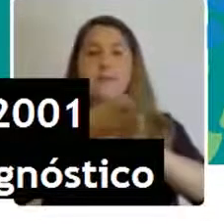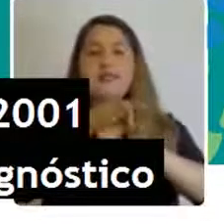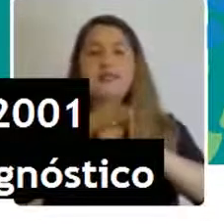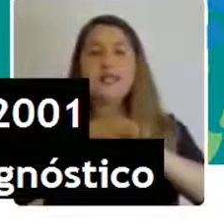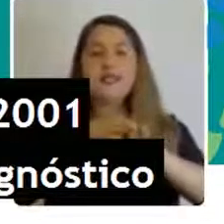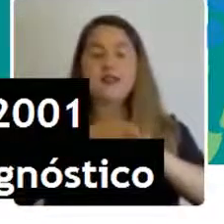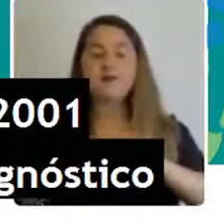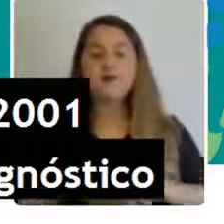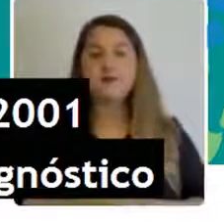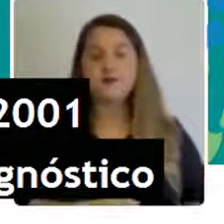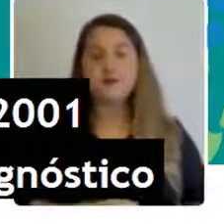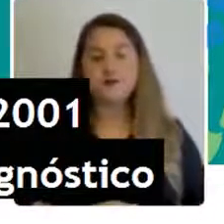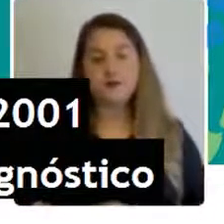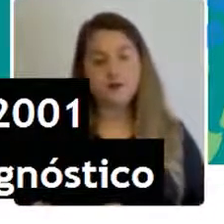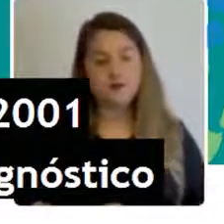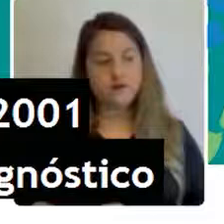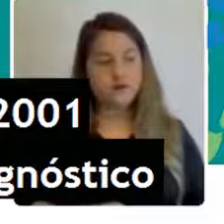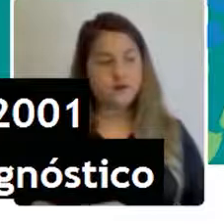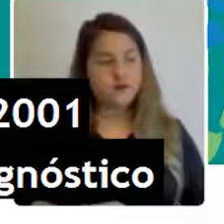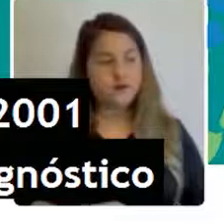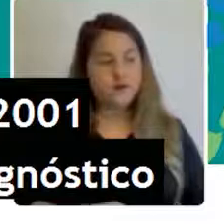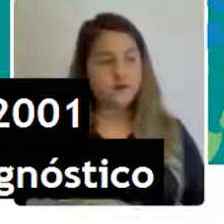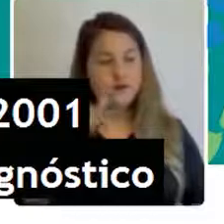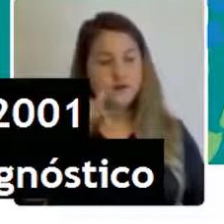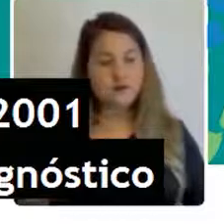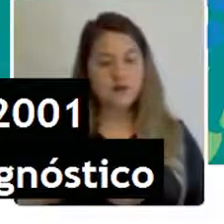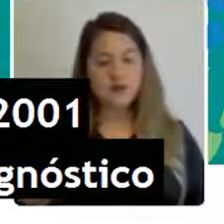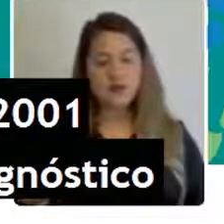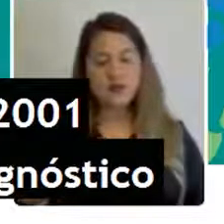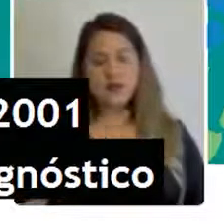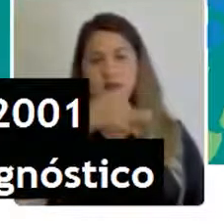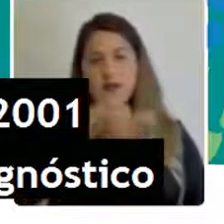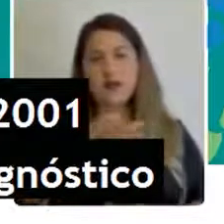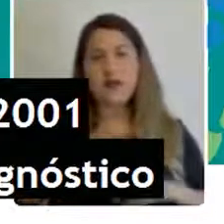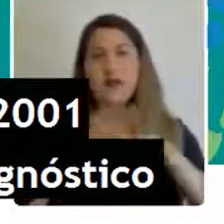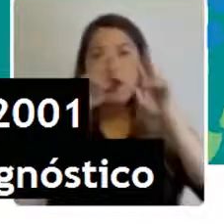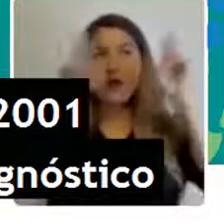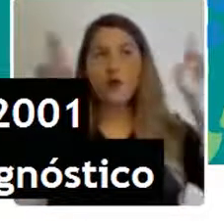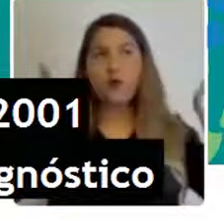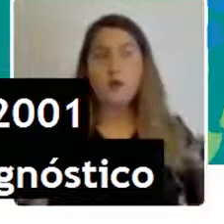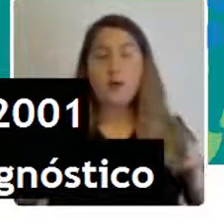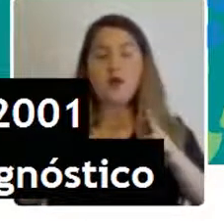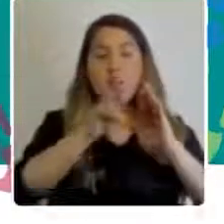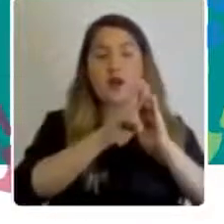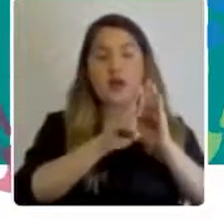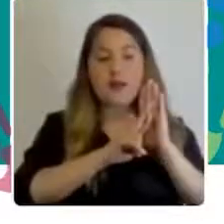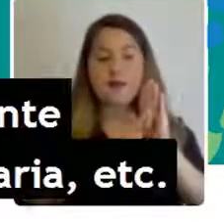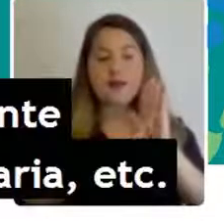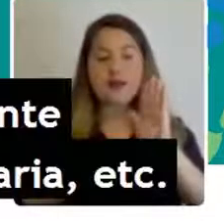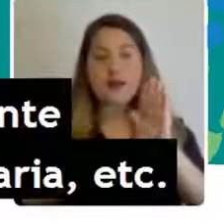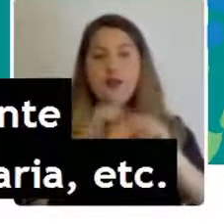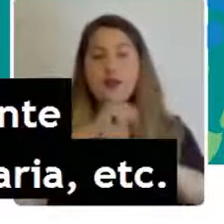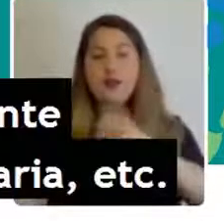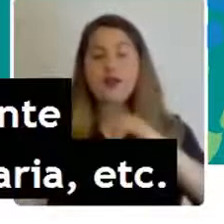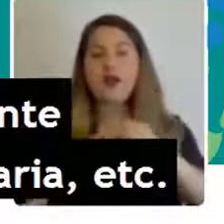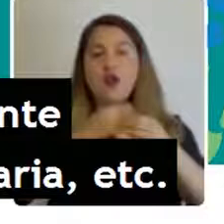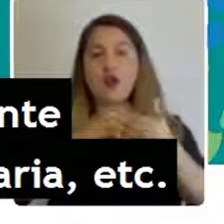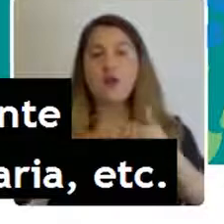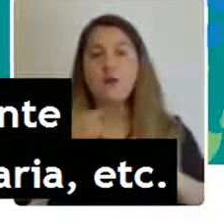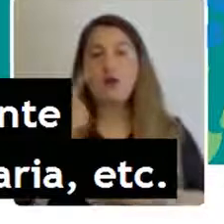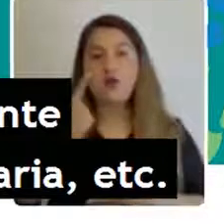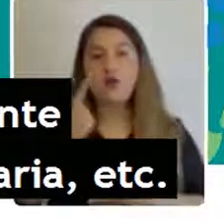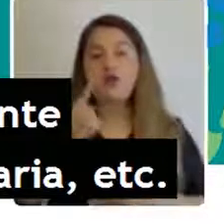it's dedicated, this network, national network, is dedicated not only to the diagnosis, but it's very important